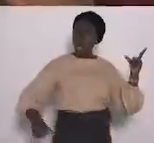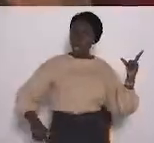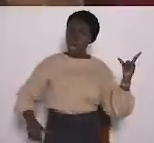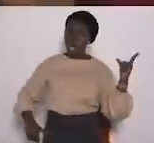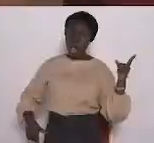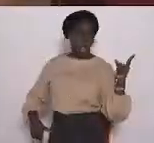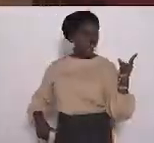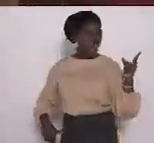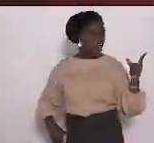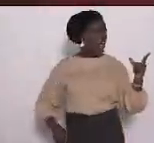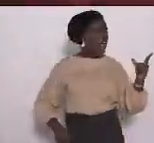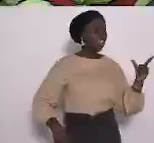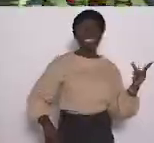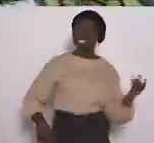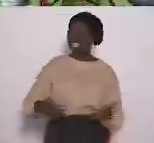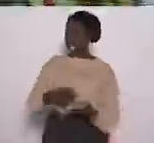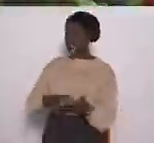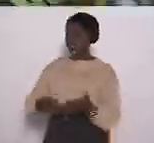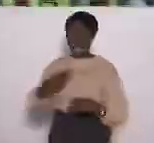jesusationis